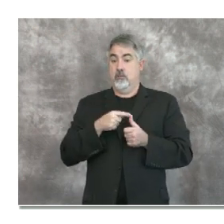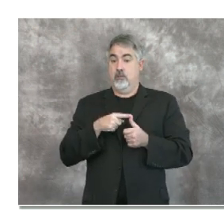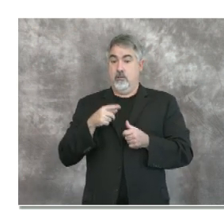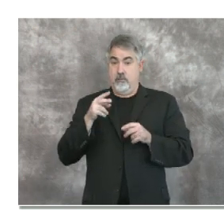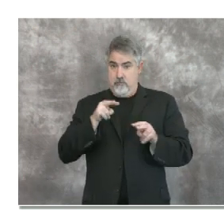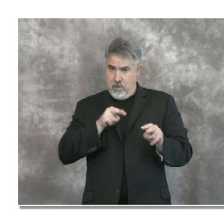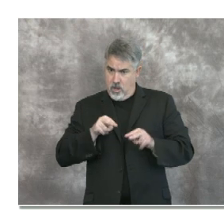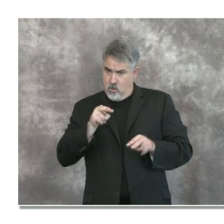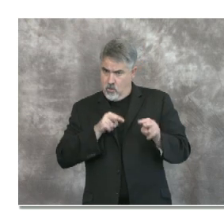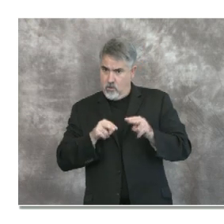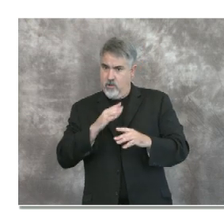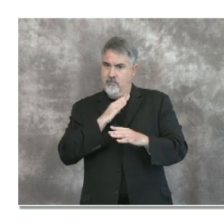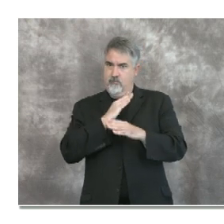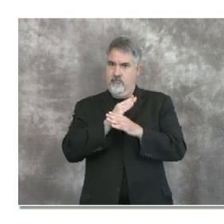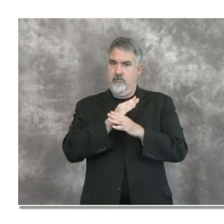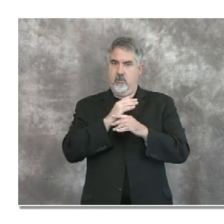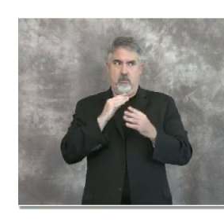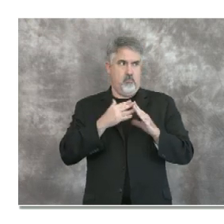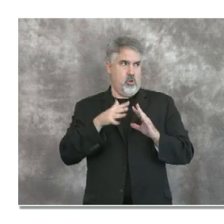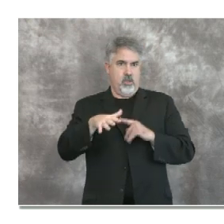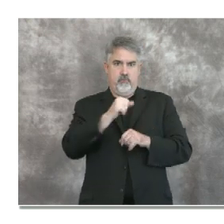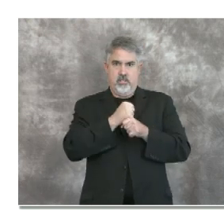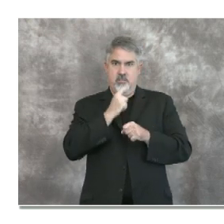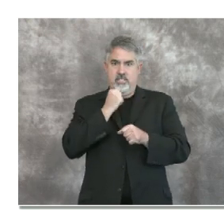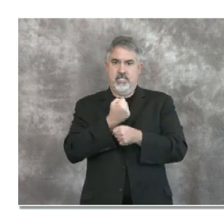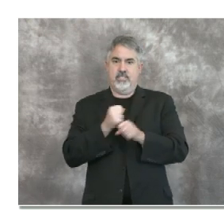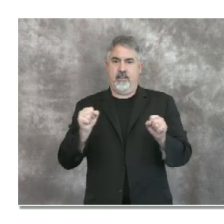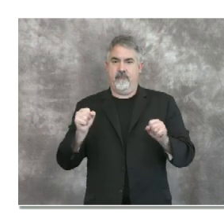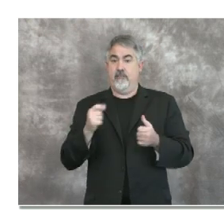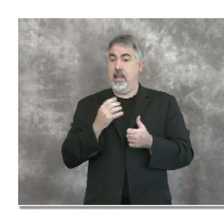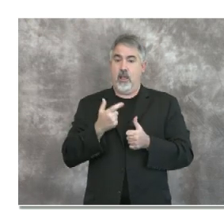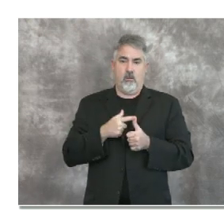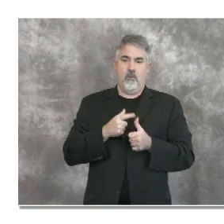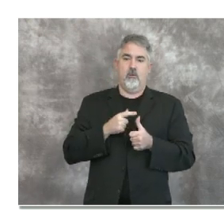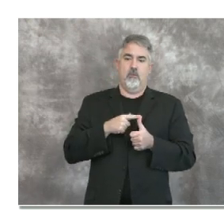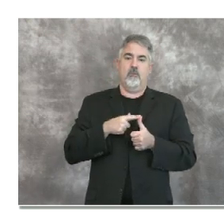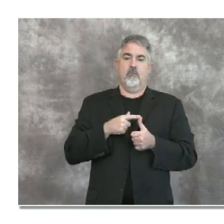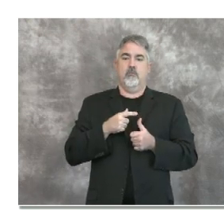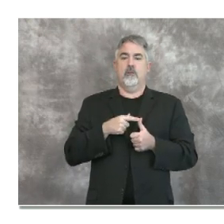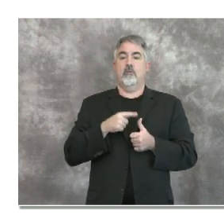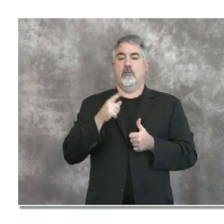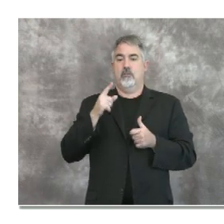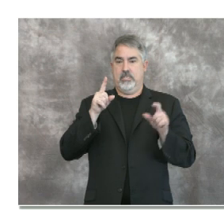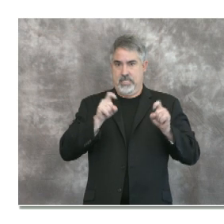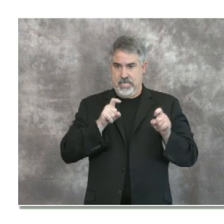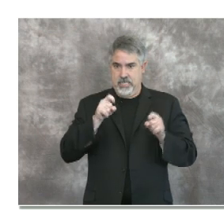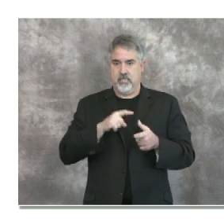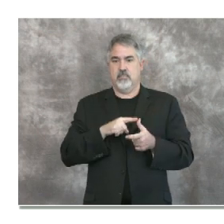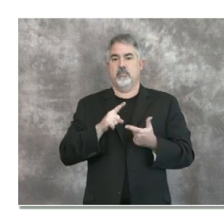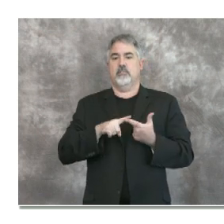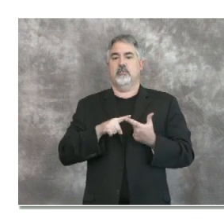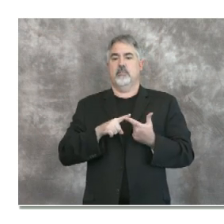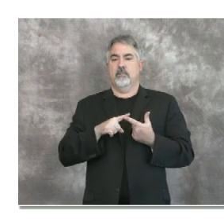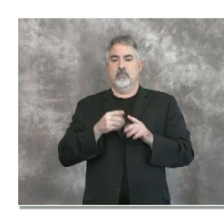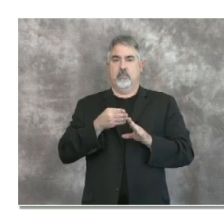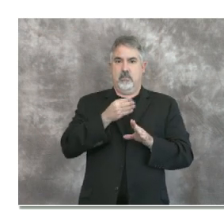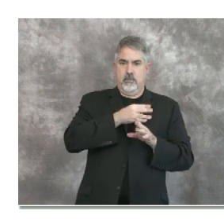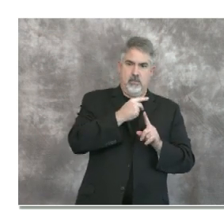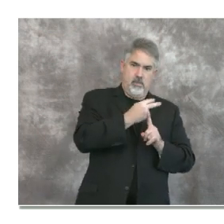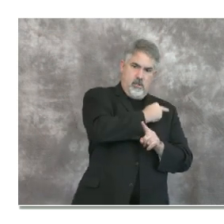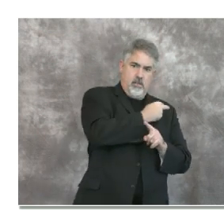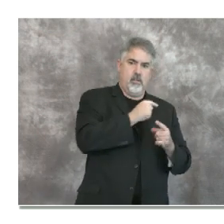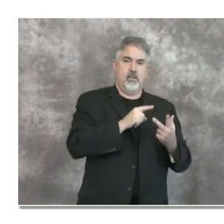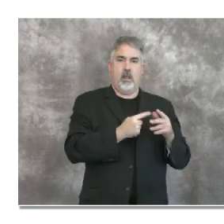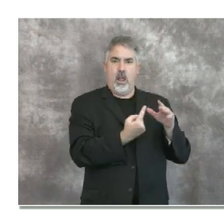and protect our communities through testing, contact tracing, isolation, and supporting those who are positive